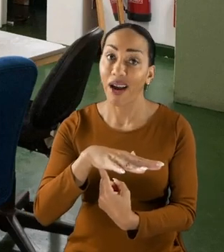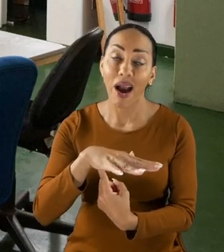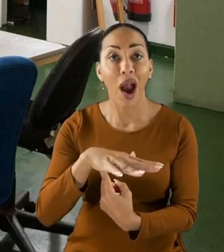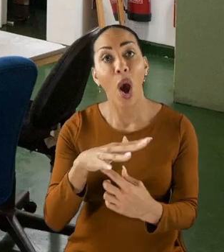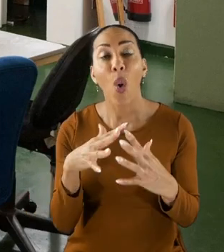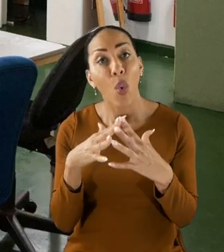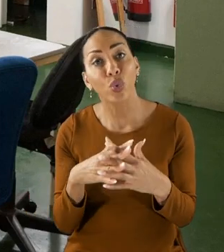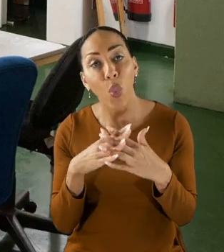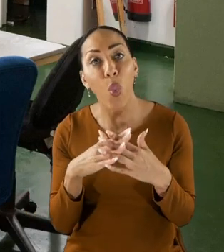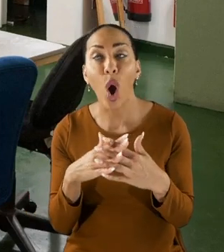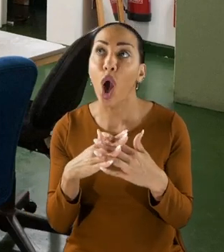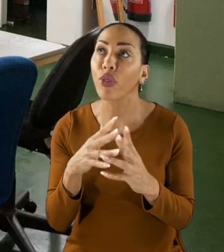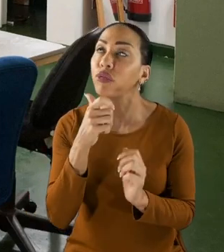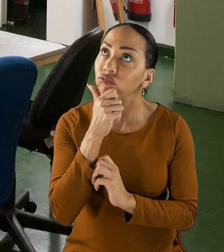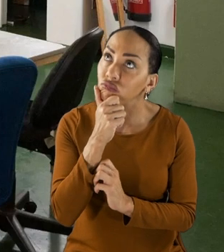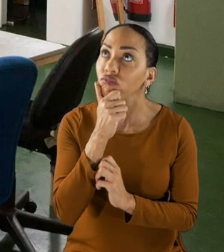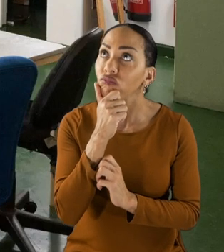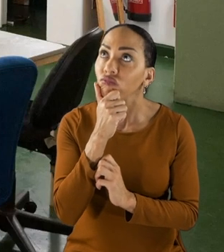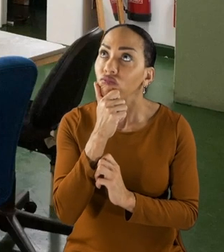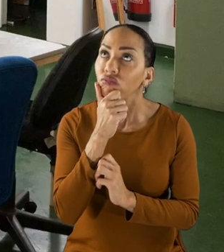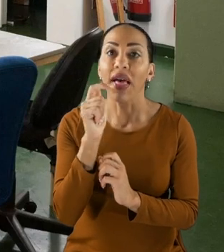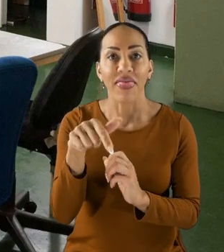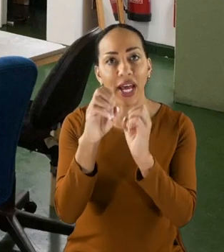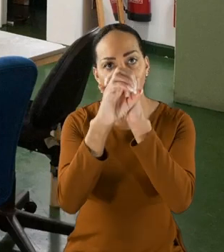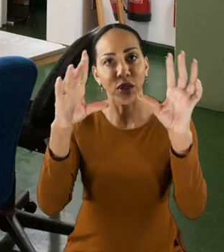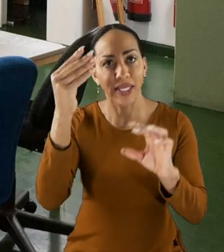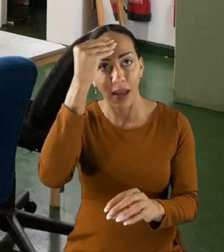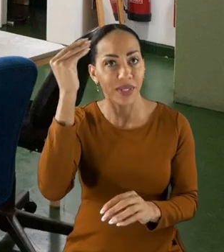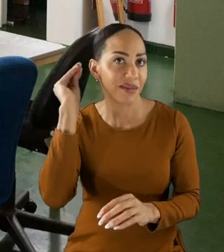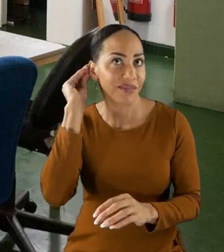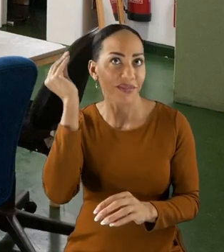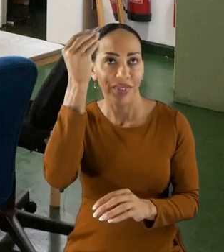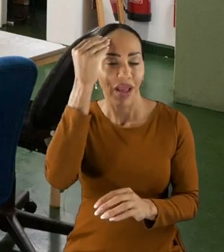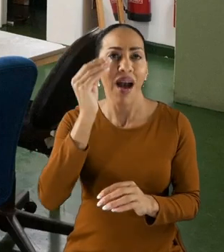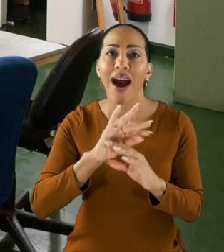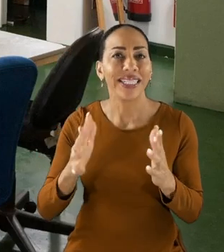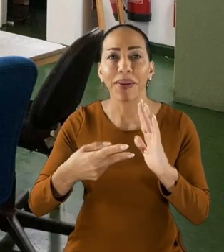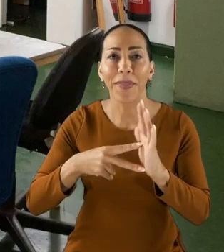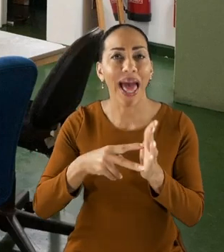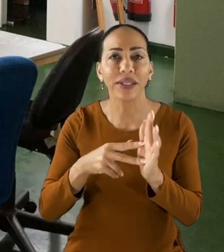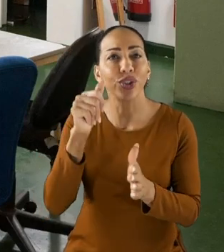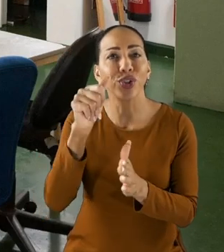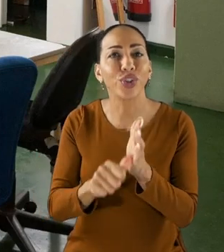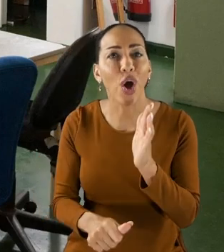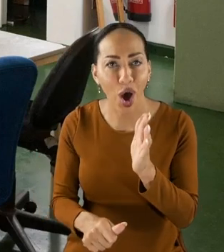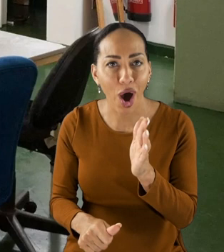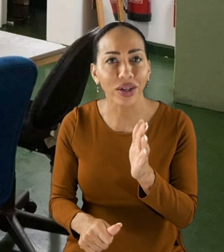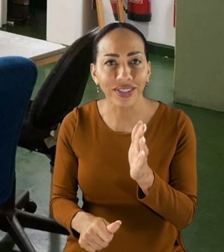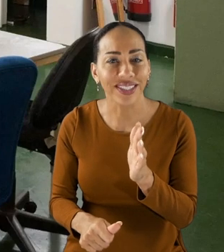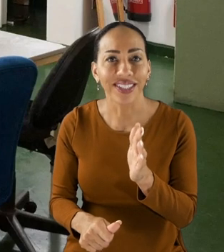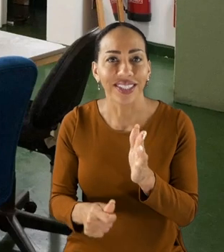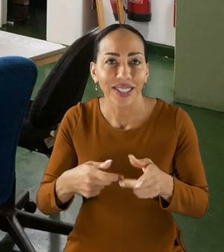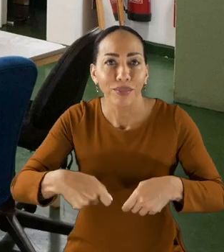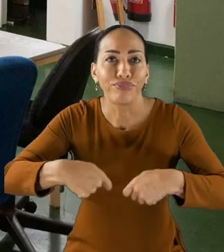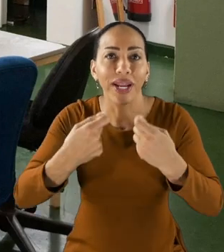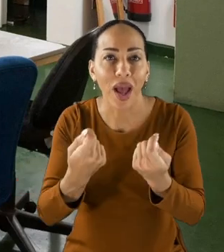just worth having in mind as a concept. That's not where I was planning to start with this, but it felt like an important reflection